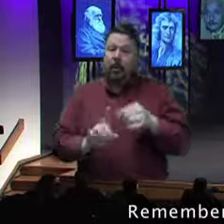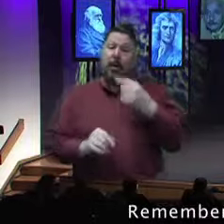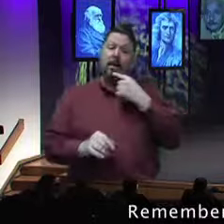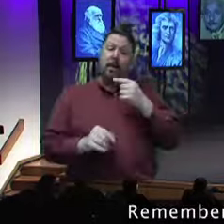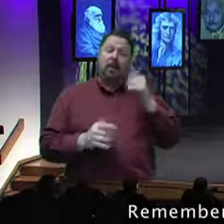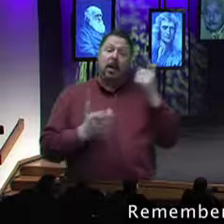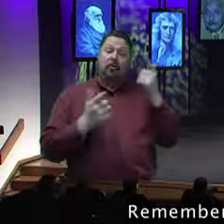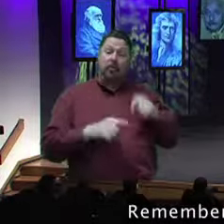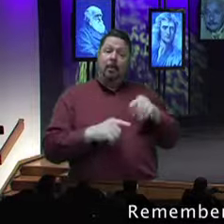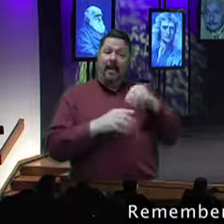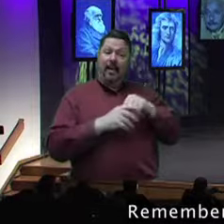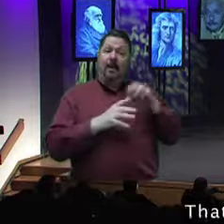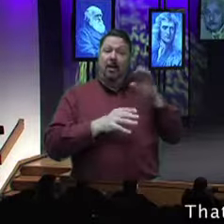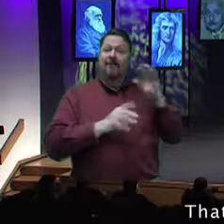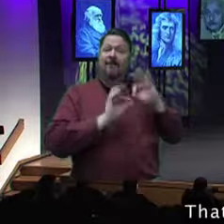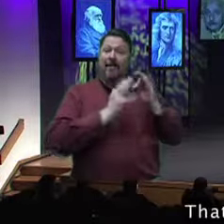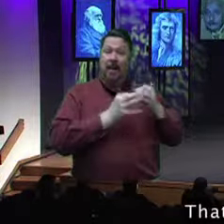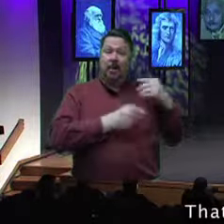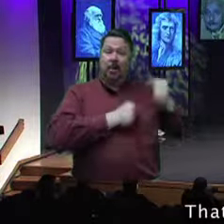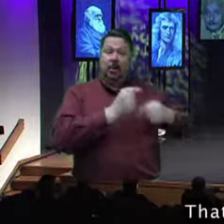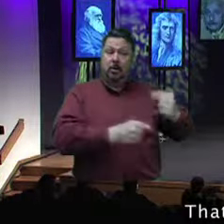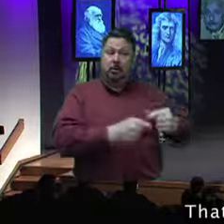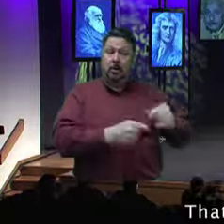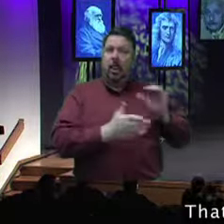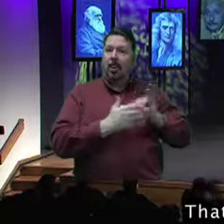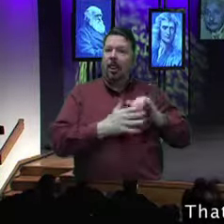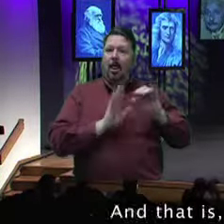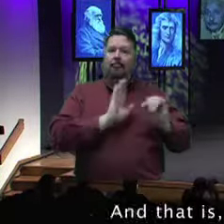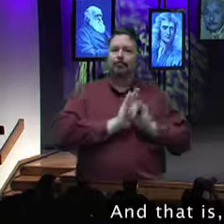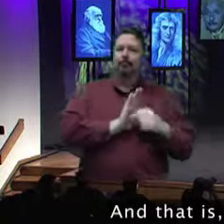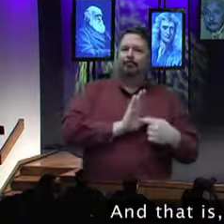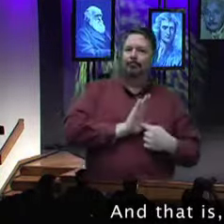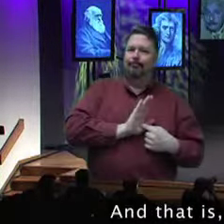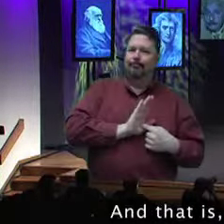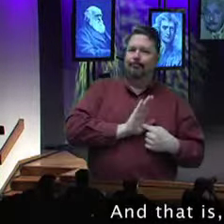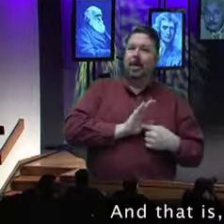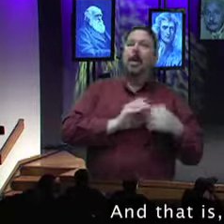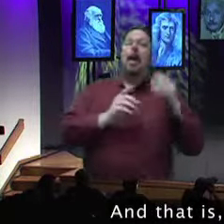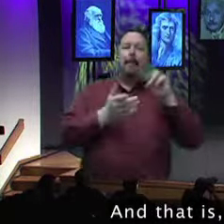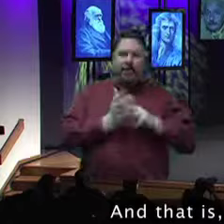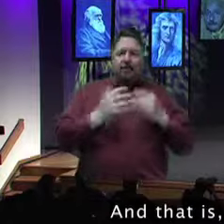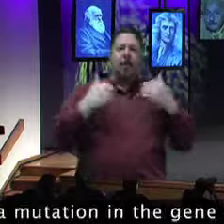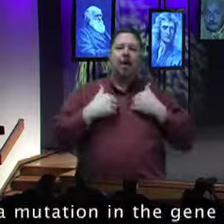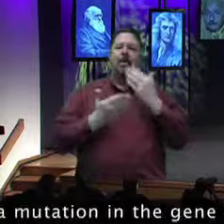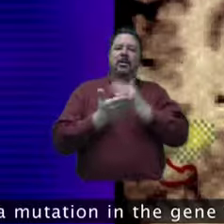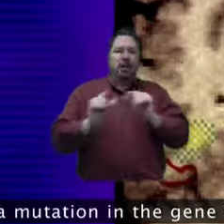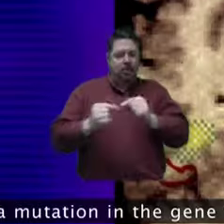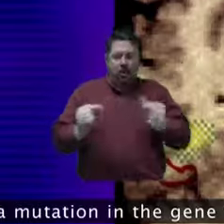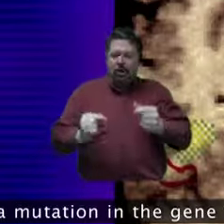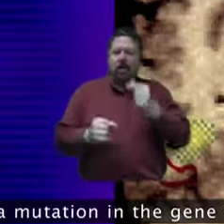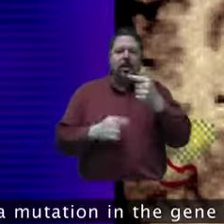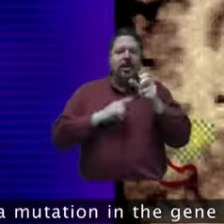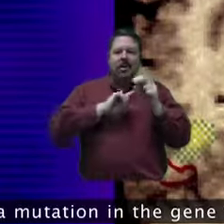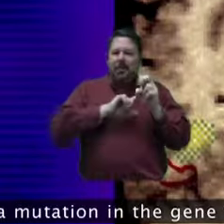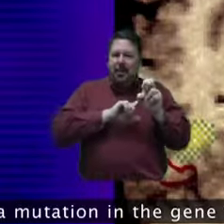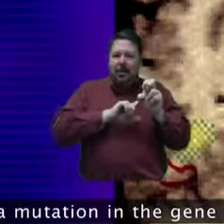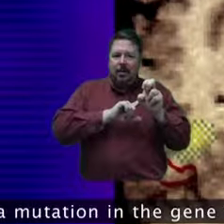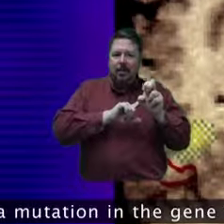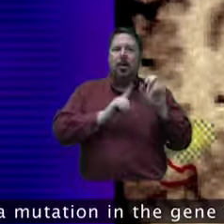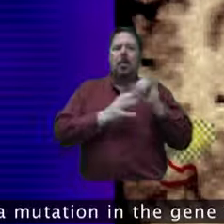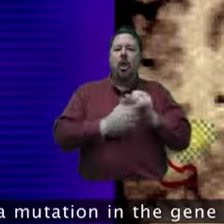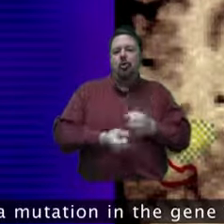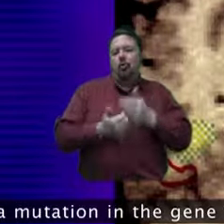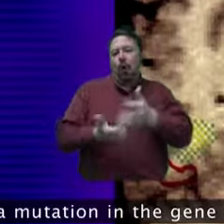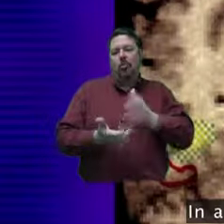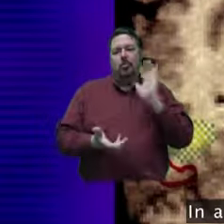some people? Remember I said it runs in families. That gives you the clue. And that is there is an abnormal gene in the gene that